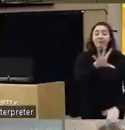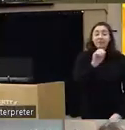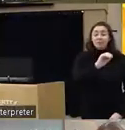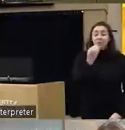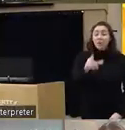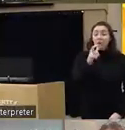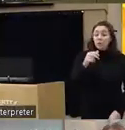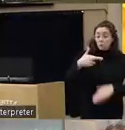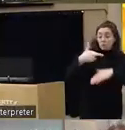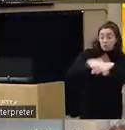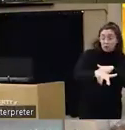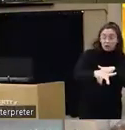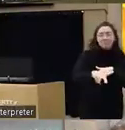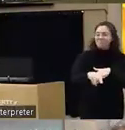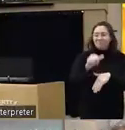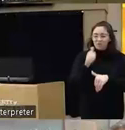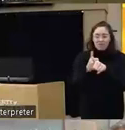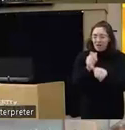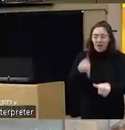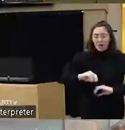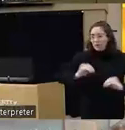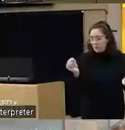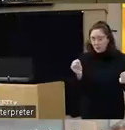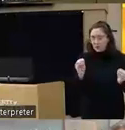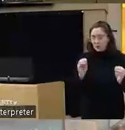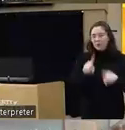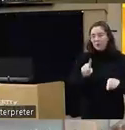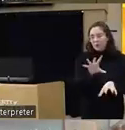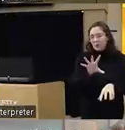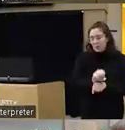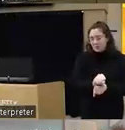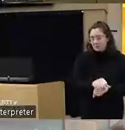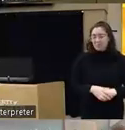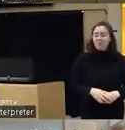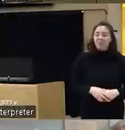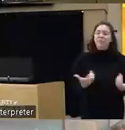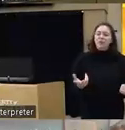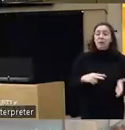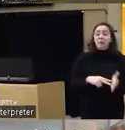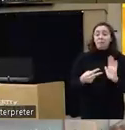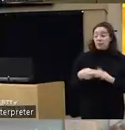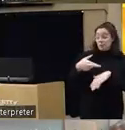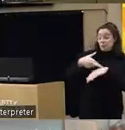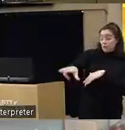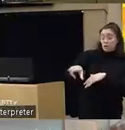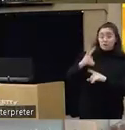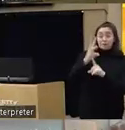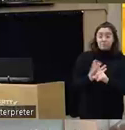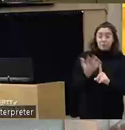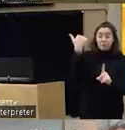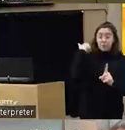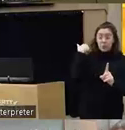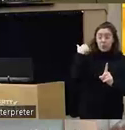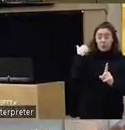are referred do not follow up with that appointment. So if you think about it, if you're referred out 6 months ago, you